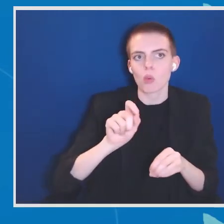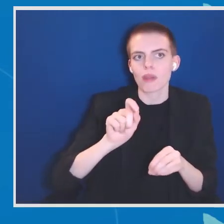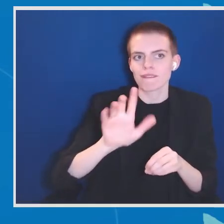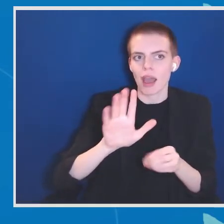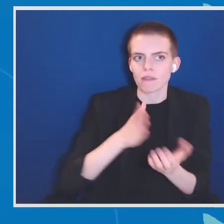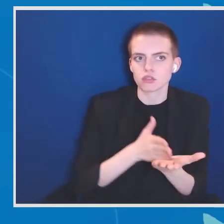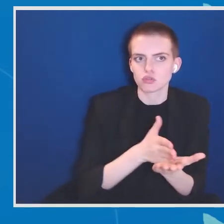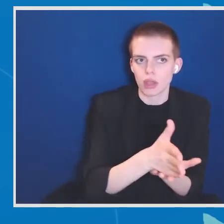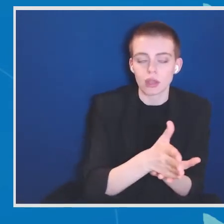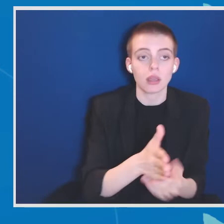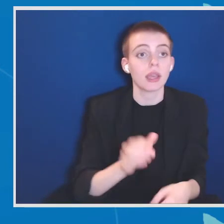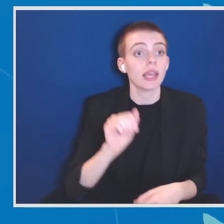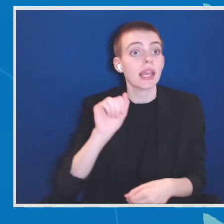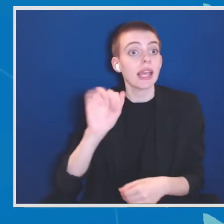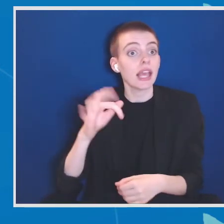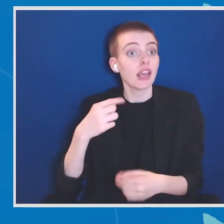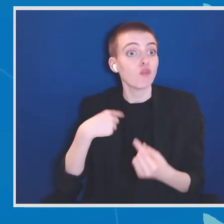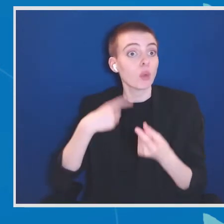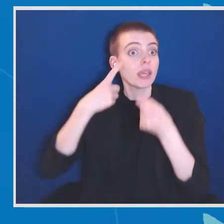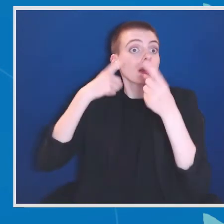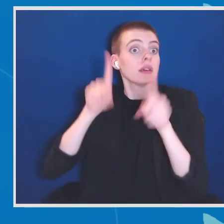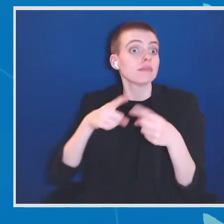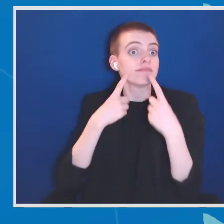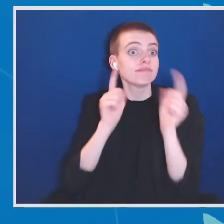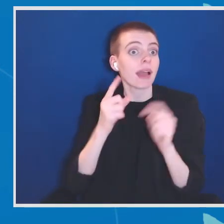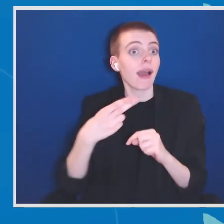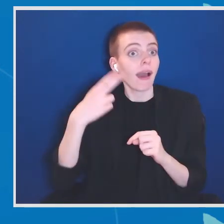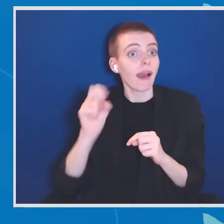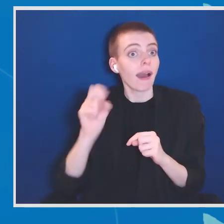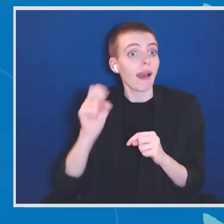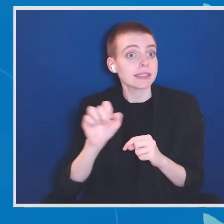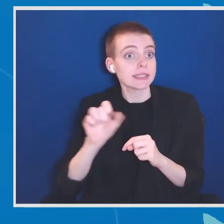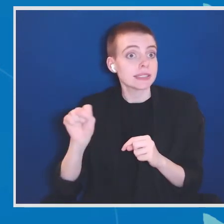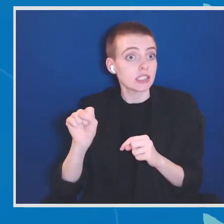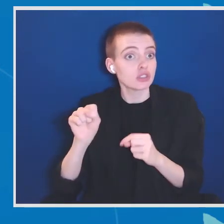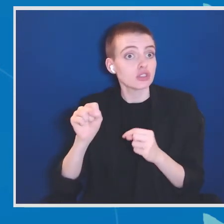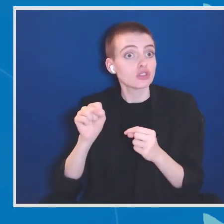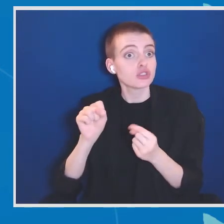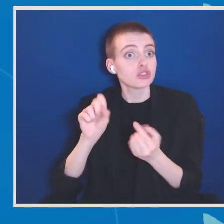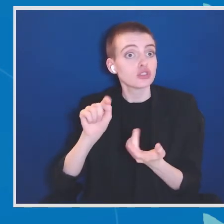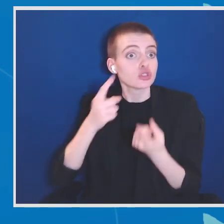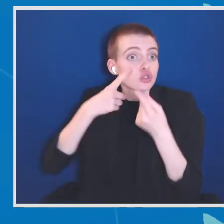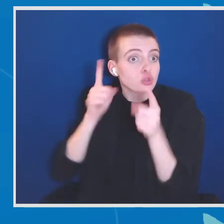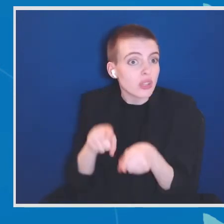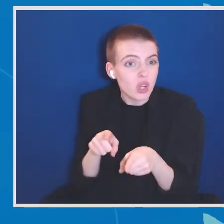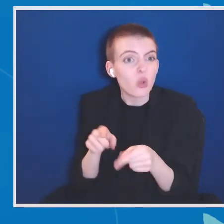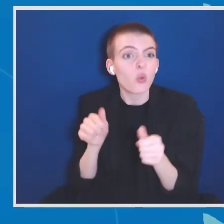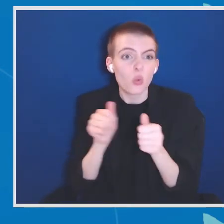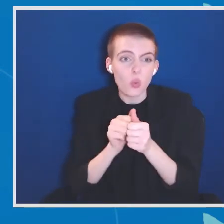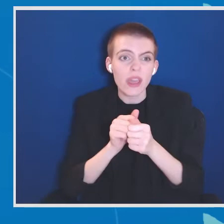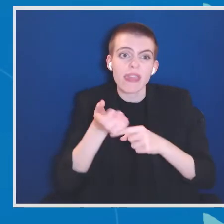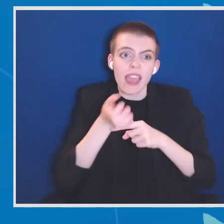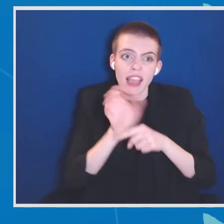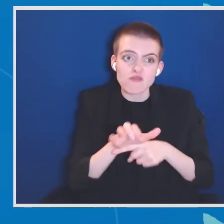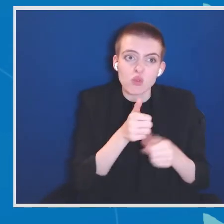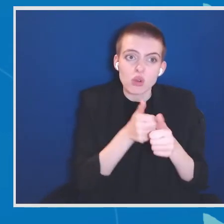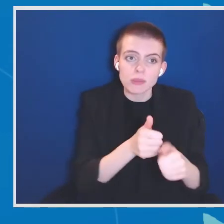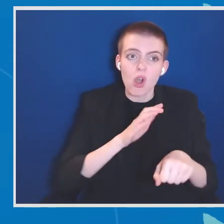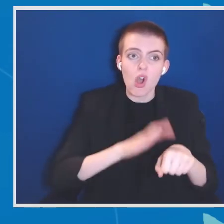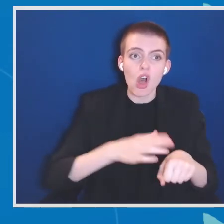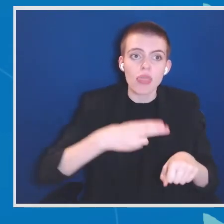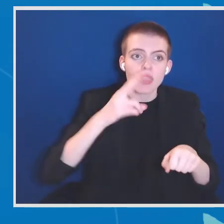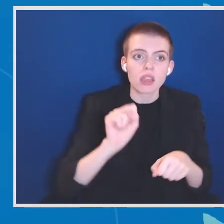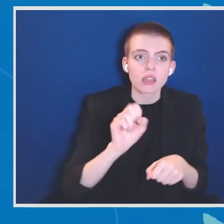High Seas Treaty with genuine enforcement on the high seas, that would relieve the pressure for a lot of the EEZs and